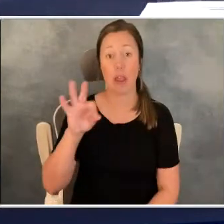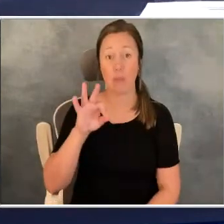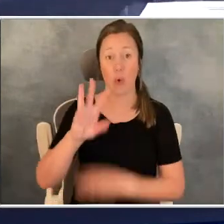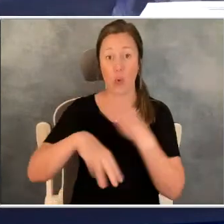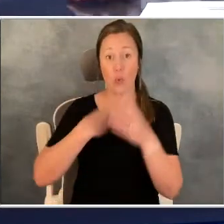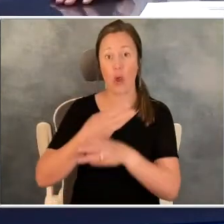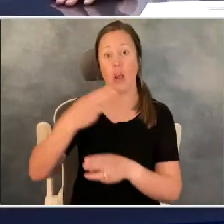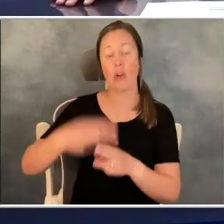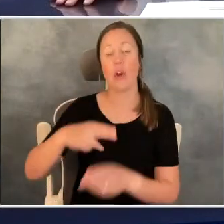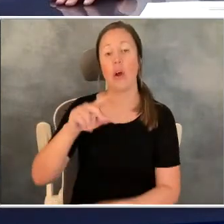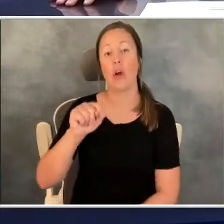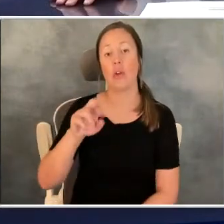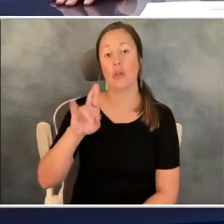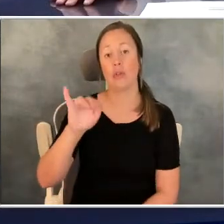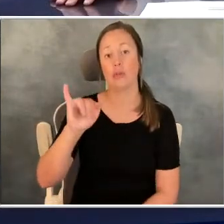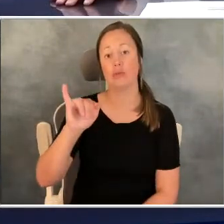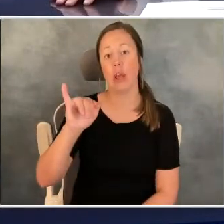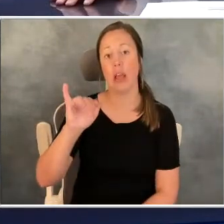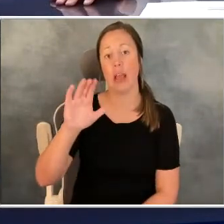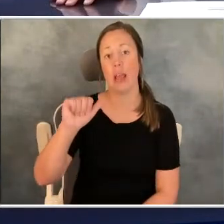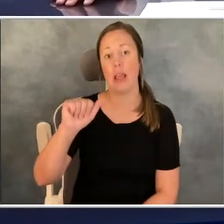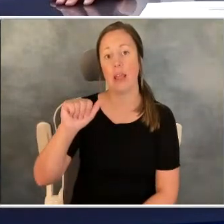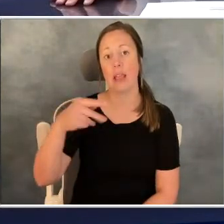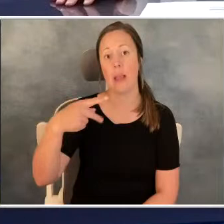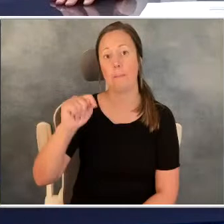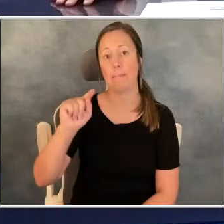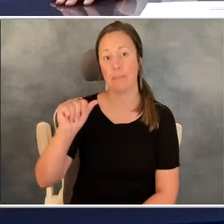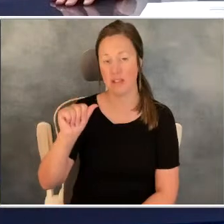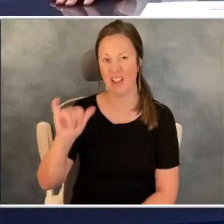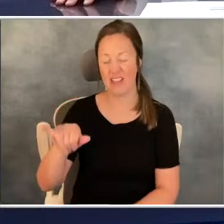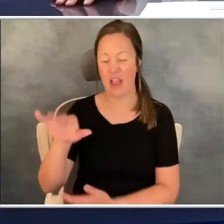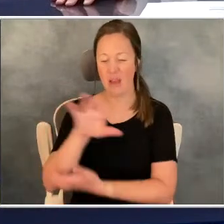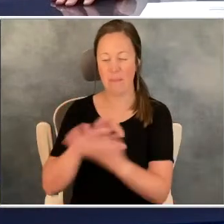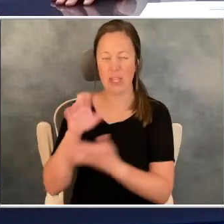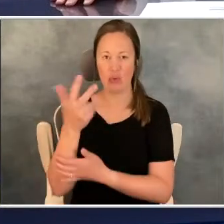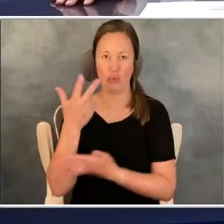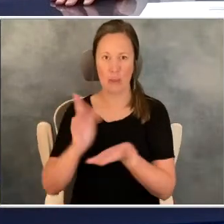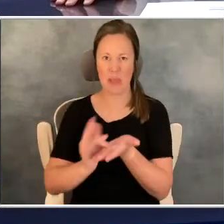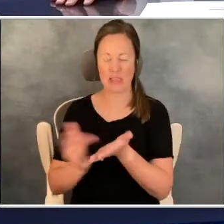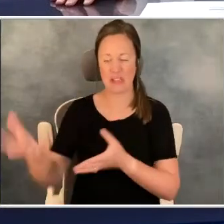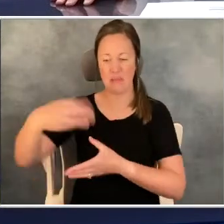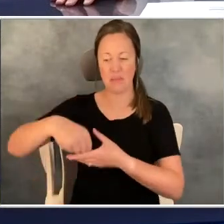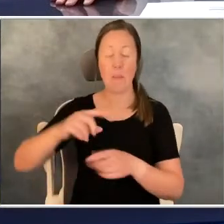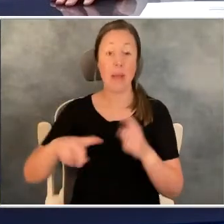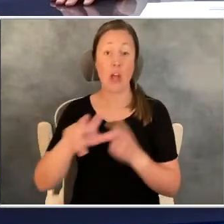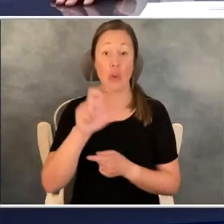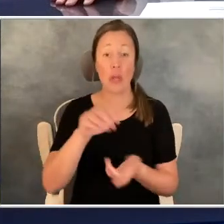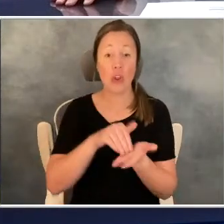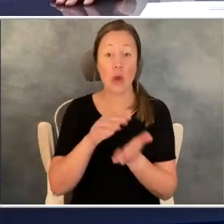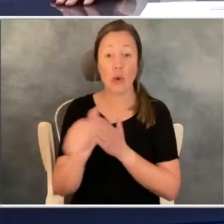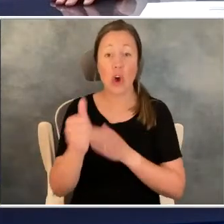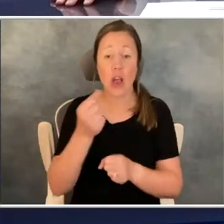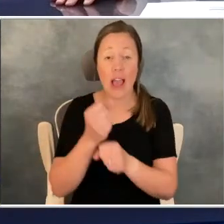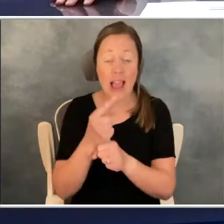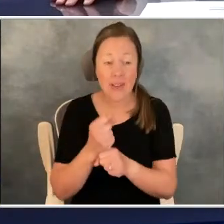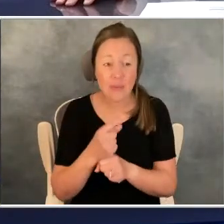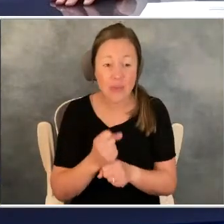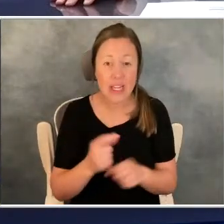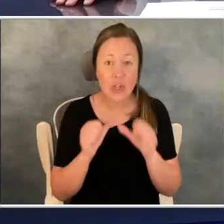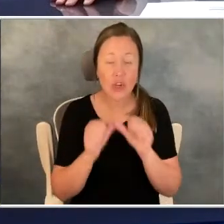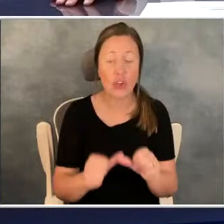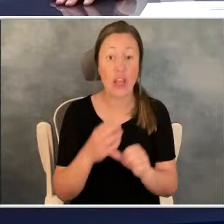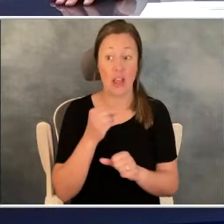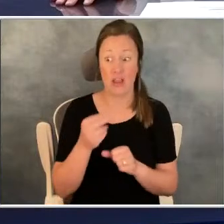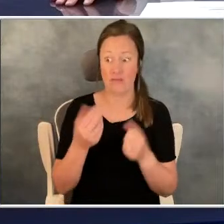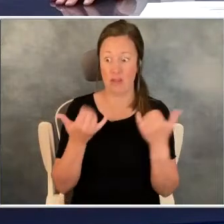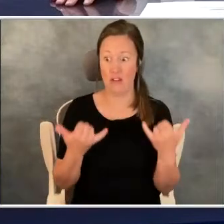actually right. a combination of 3 medicines, $300,000 every year. ongoing. And these people now the